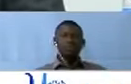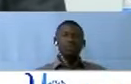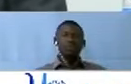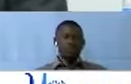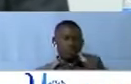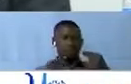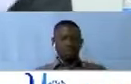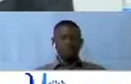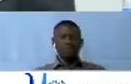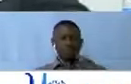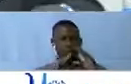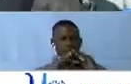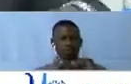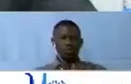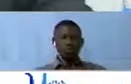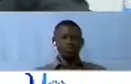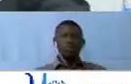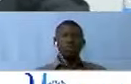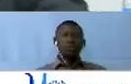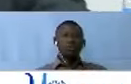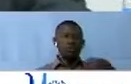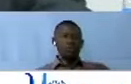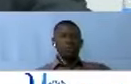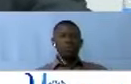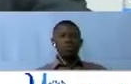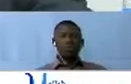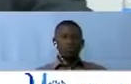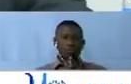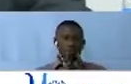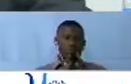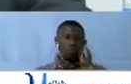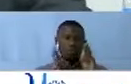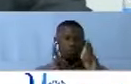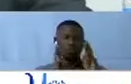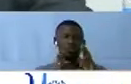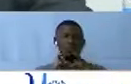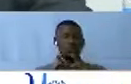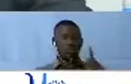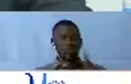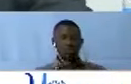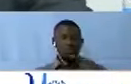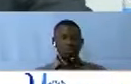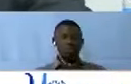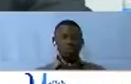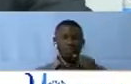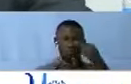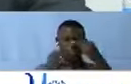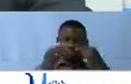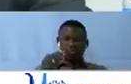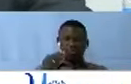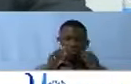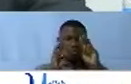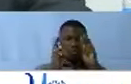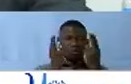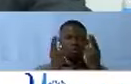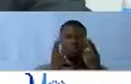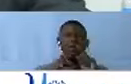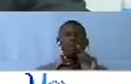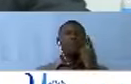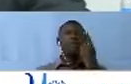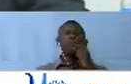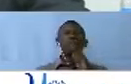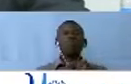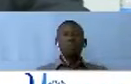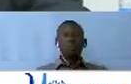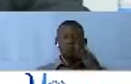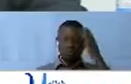Today we wish to discuss with you the following topics. First is your biographical information. We would want to